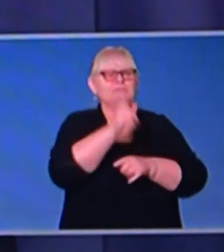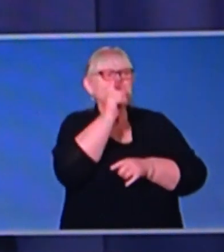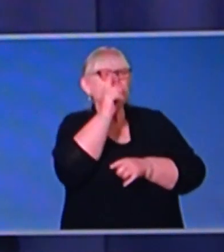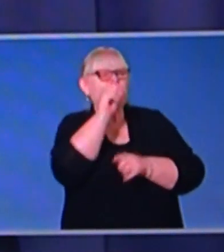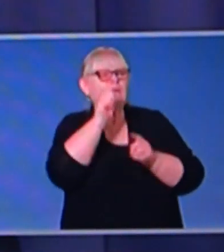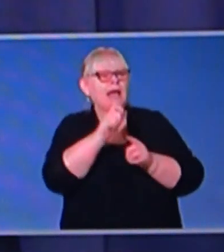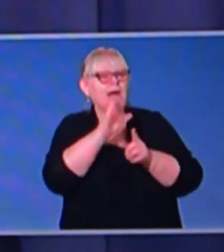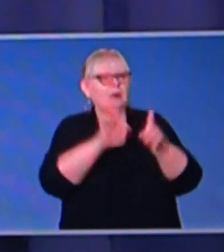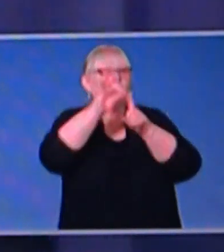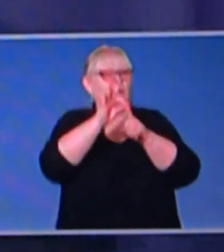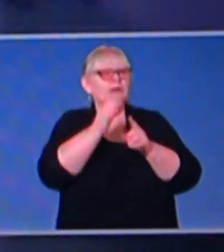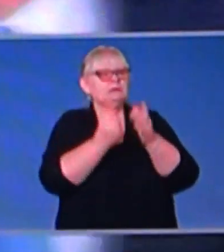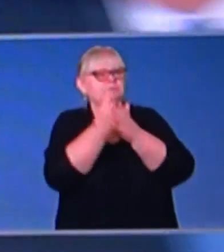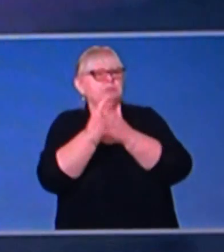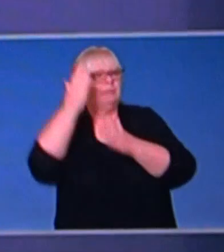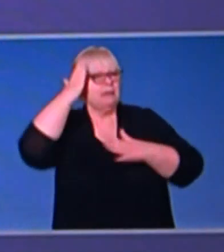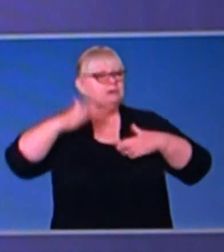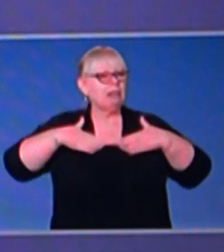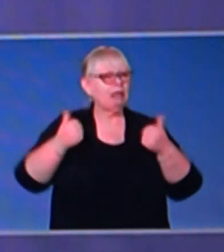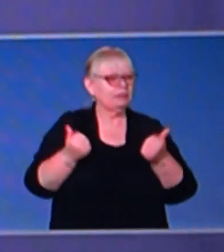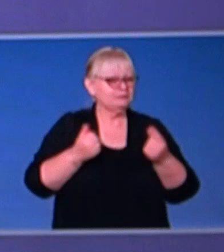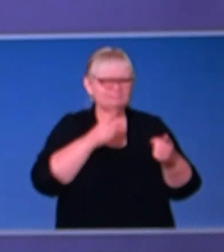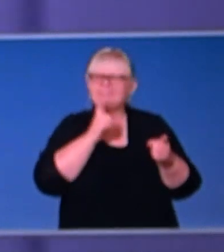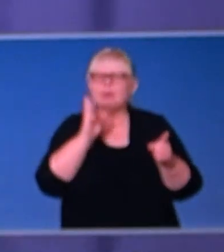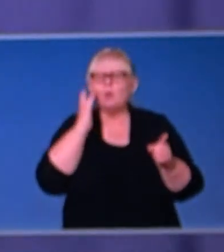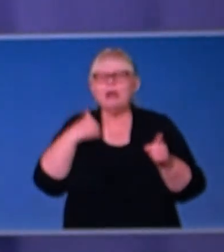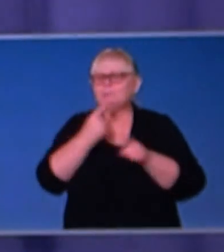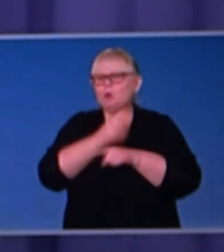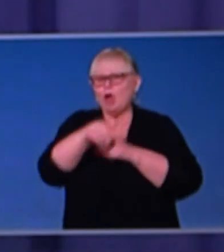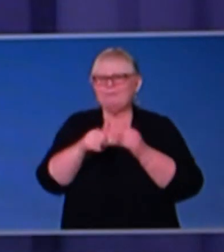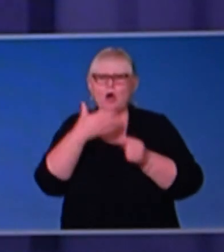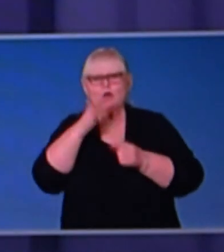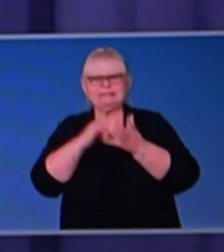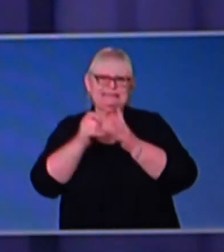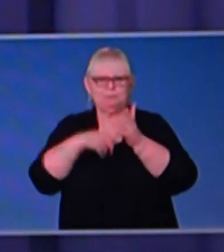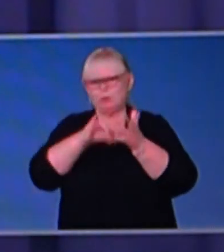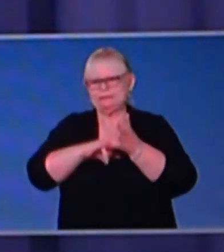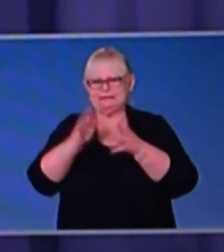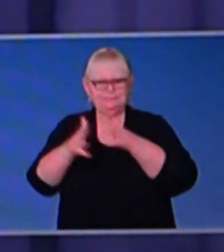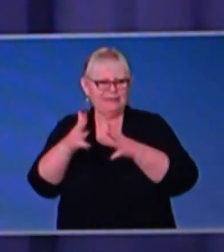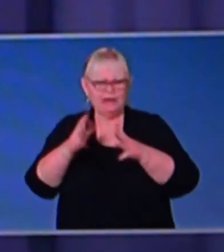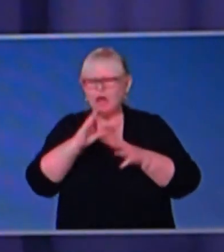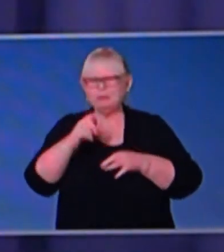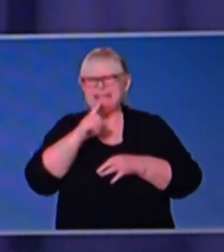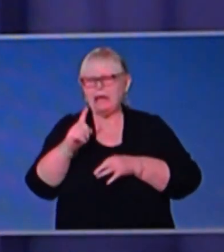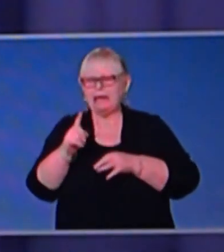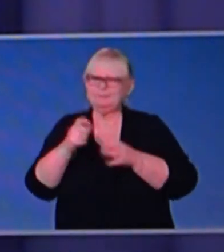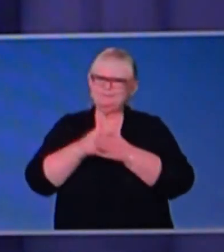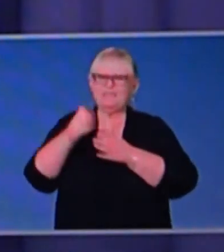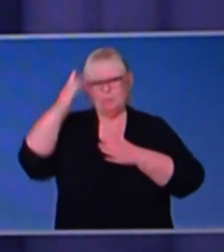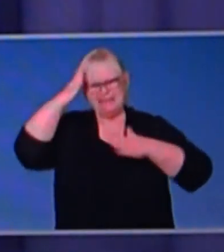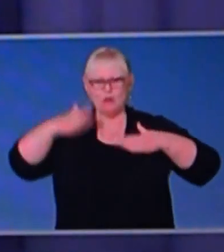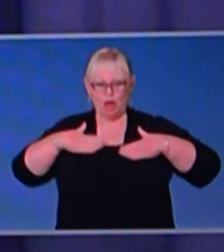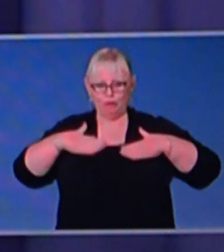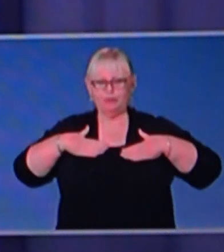community. Thank you. If I could just perhaps clarify, when I talk about hotspots, that's not necessarily hotspots for mental health issues. It's hotspots